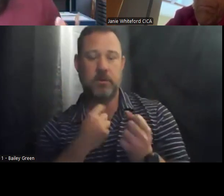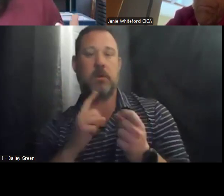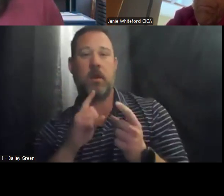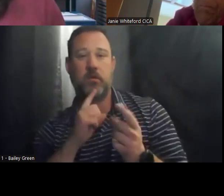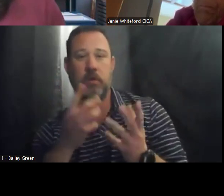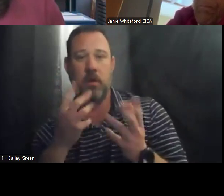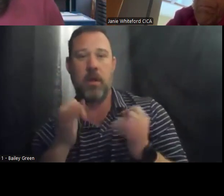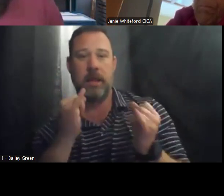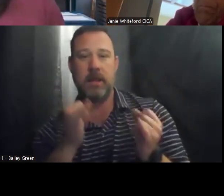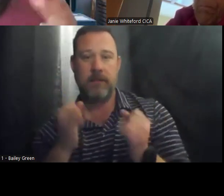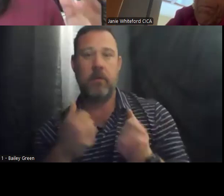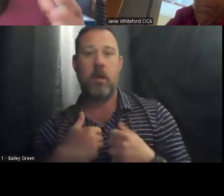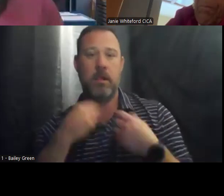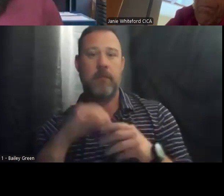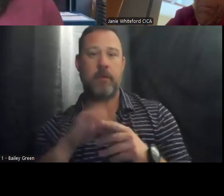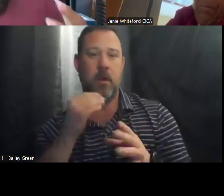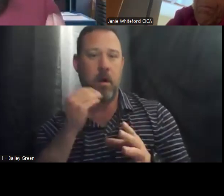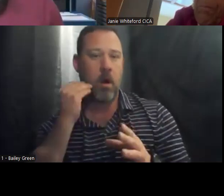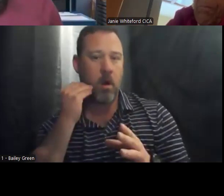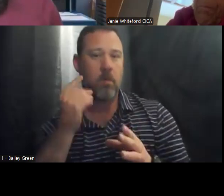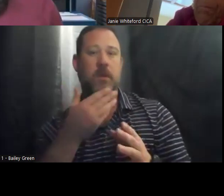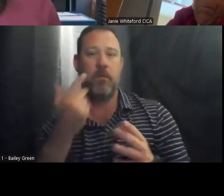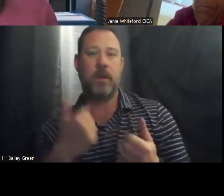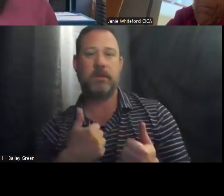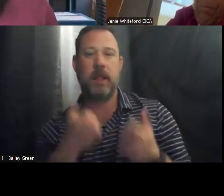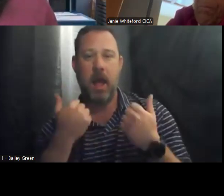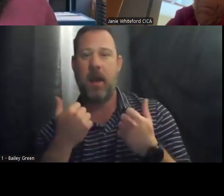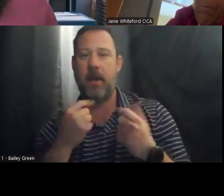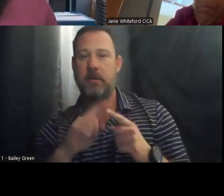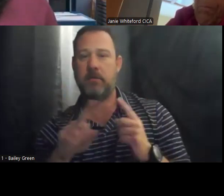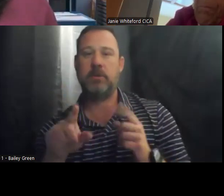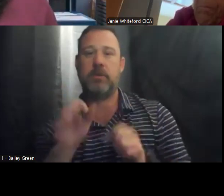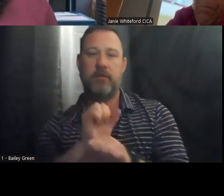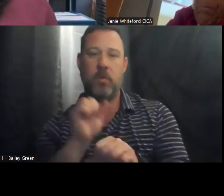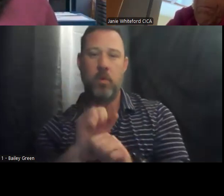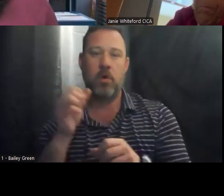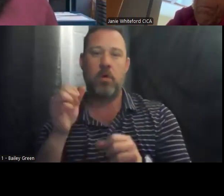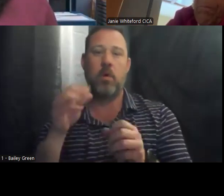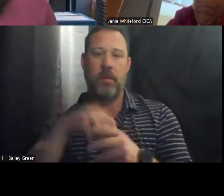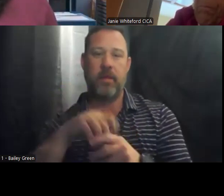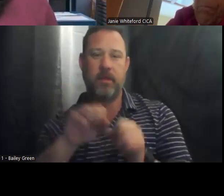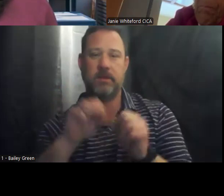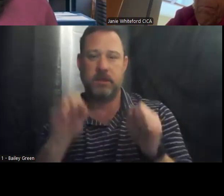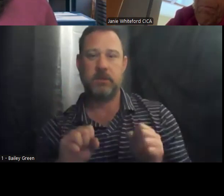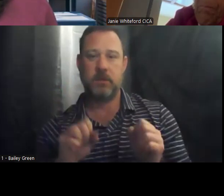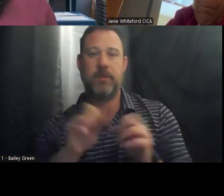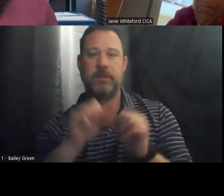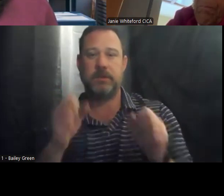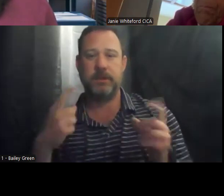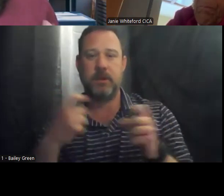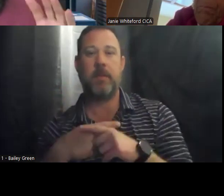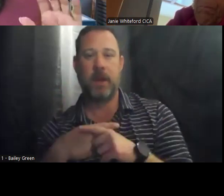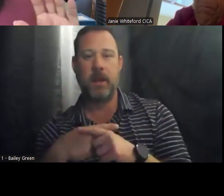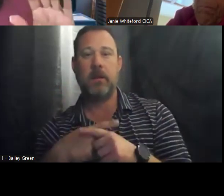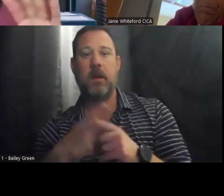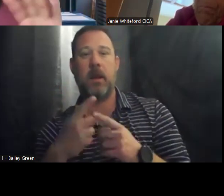want individuals to live in their own homes and live their best lives, but you have to work within a system, and the system is complicated. And